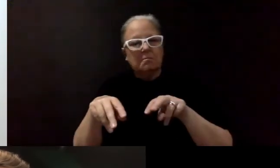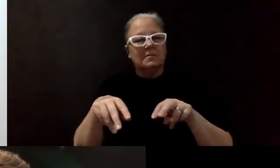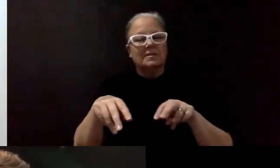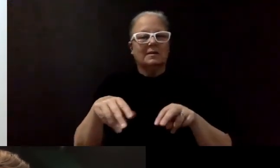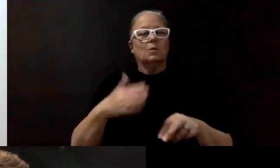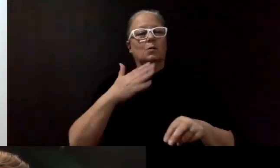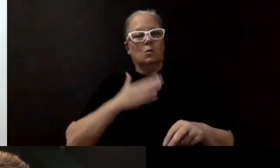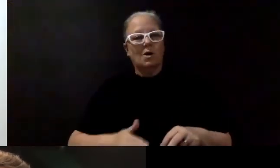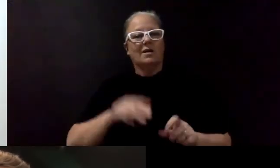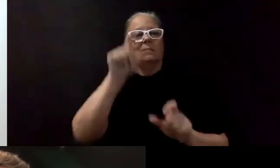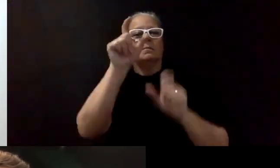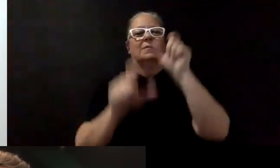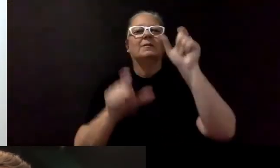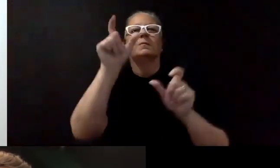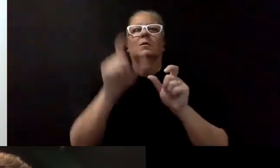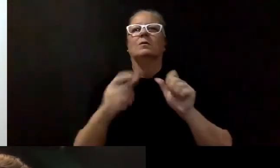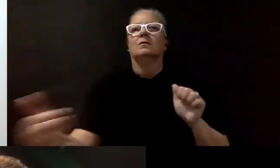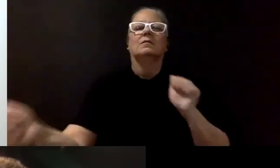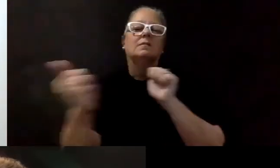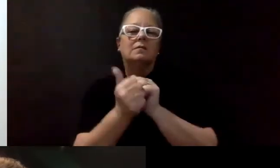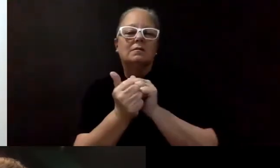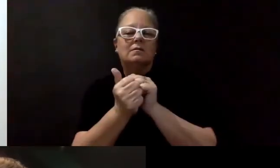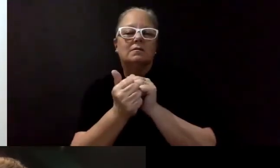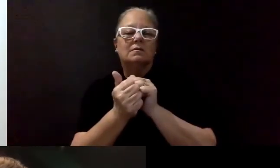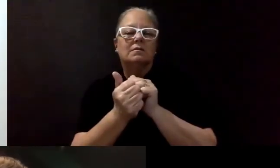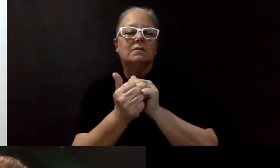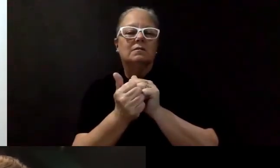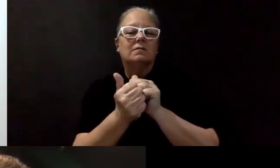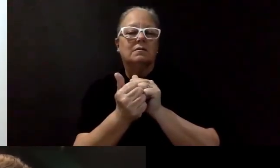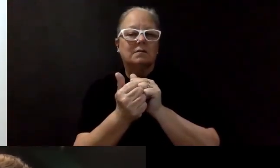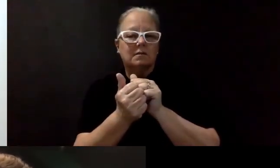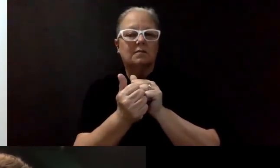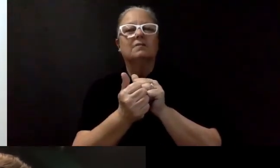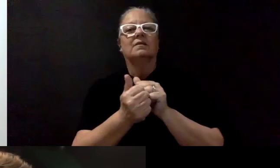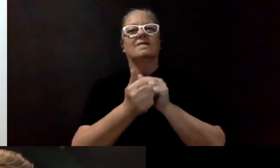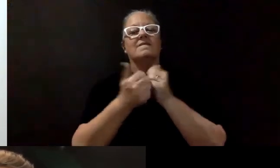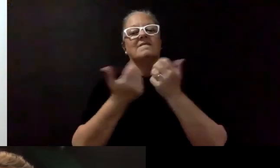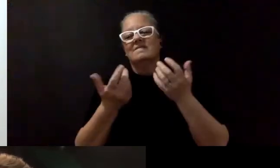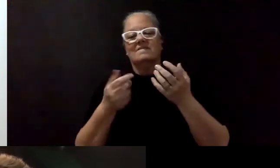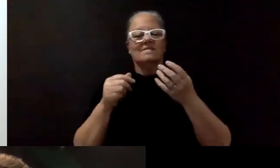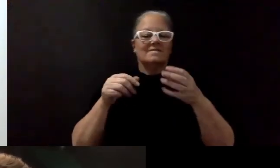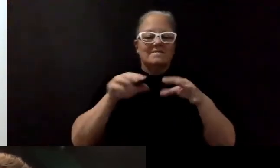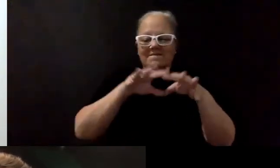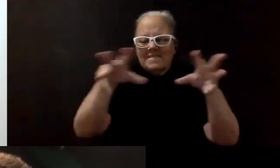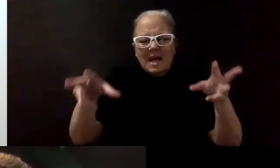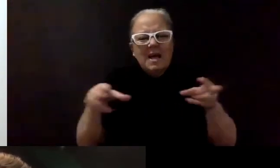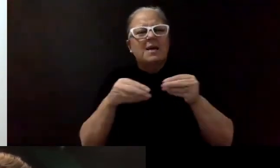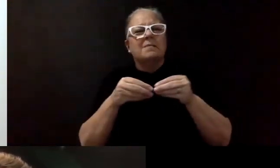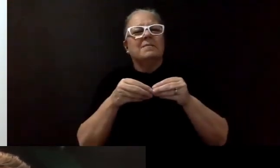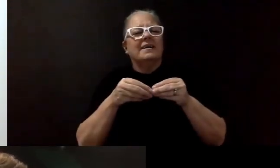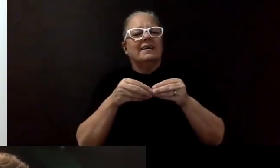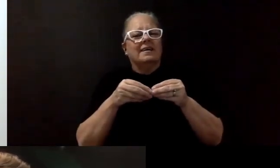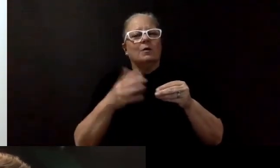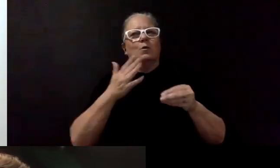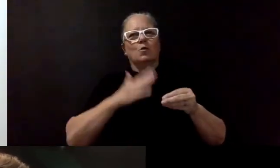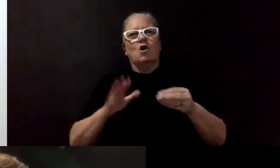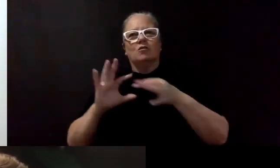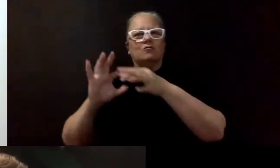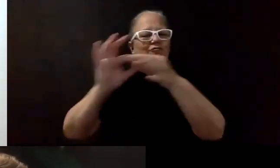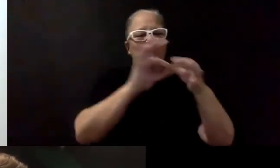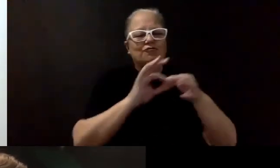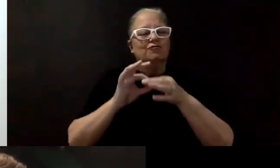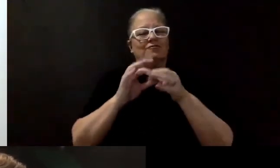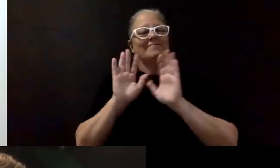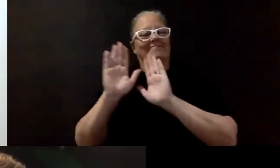people together and stimulate a sense of family, or whānau, as they say in Māori,